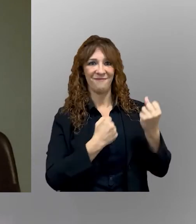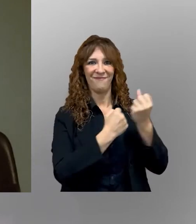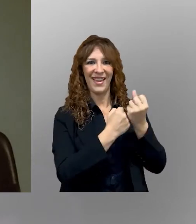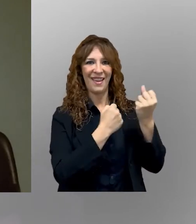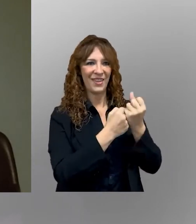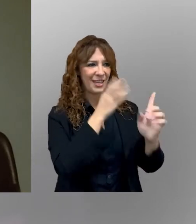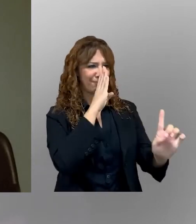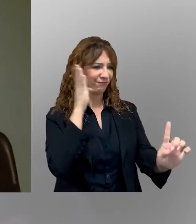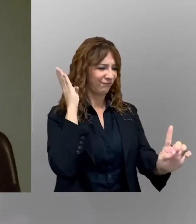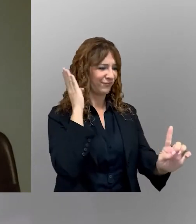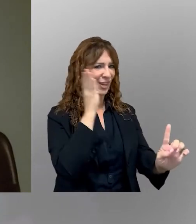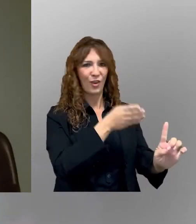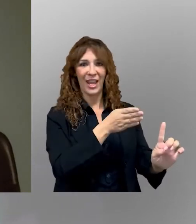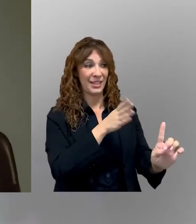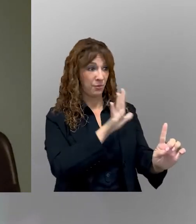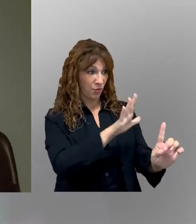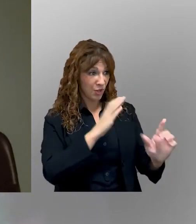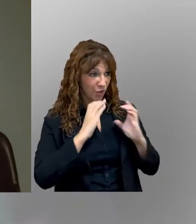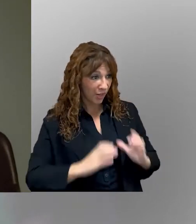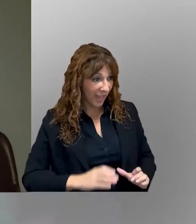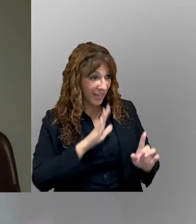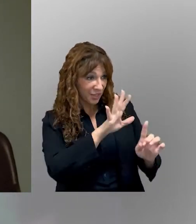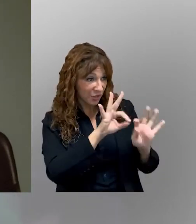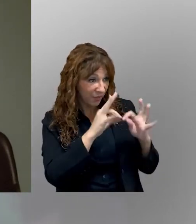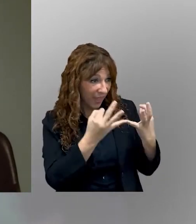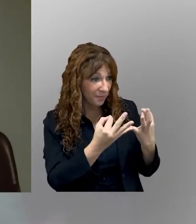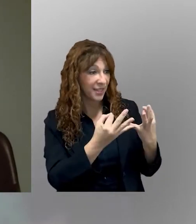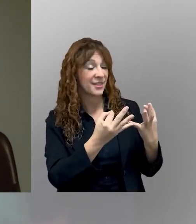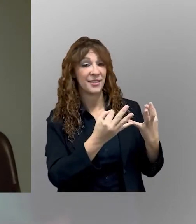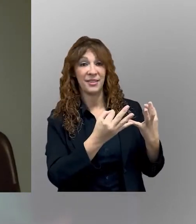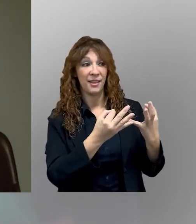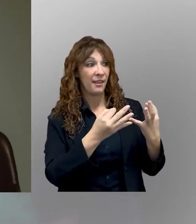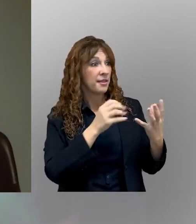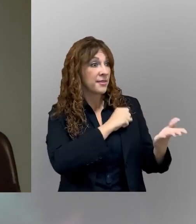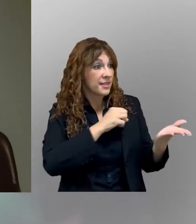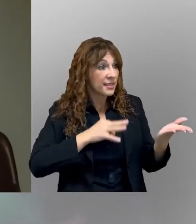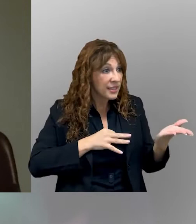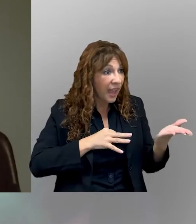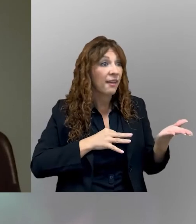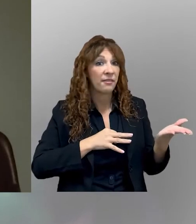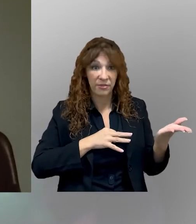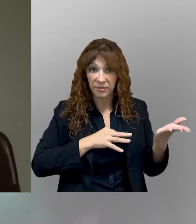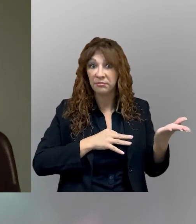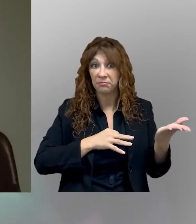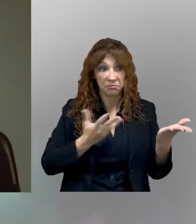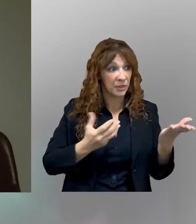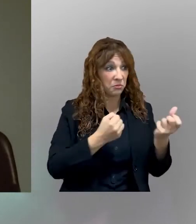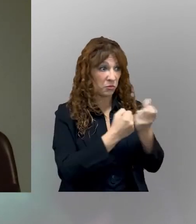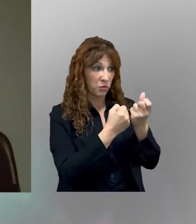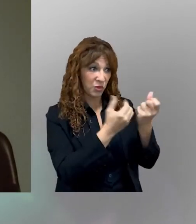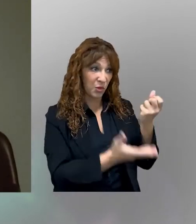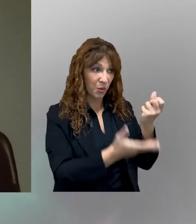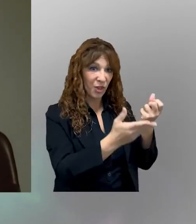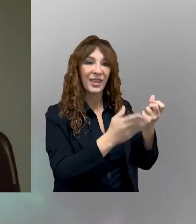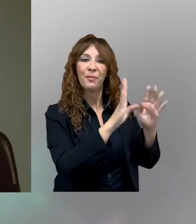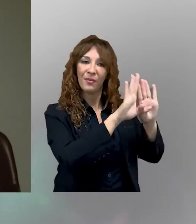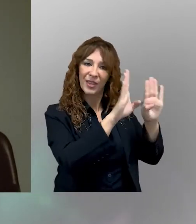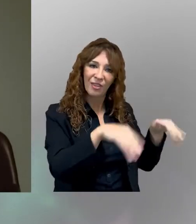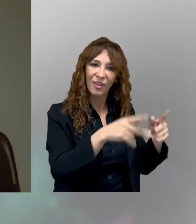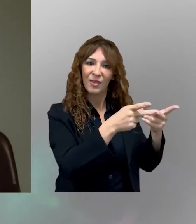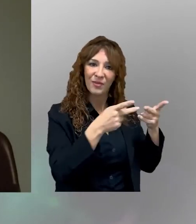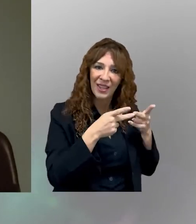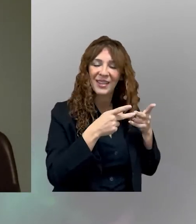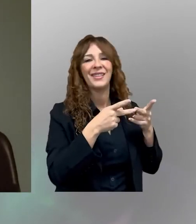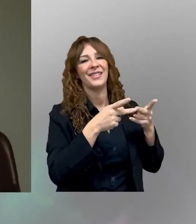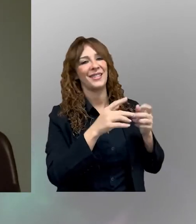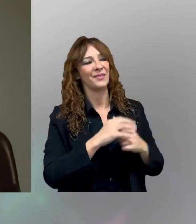able to advocate directly with clients, with their families, with the staff that support them in